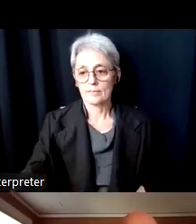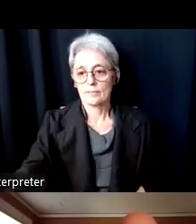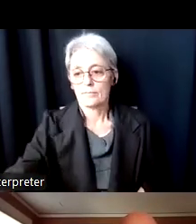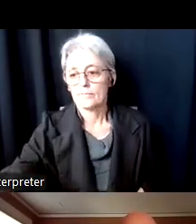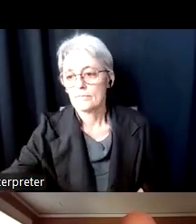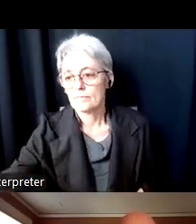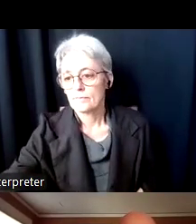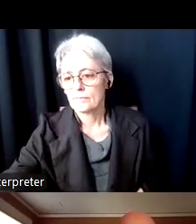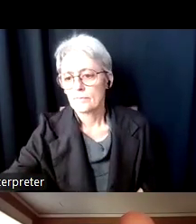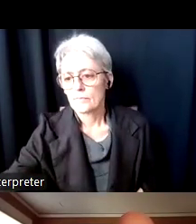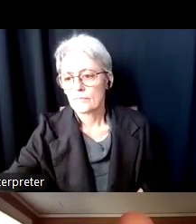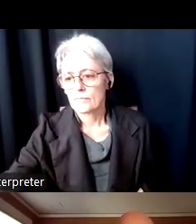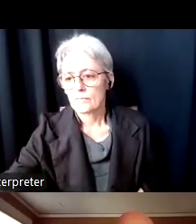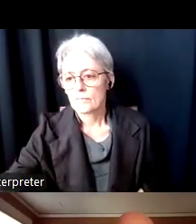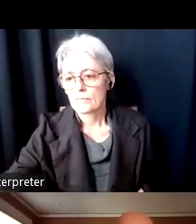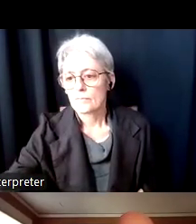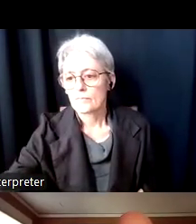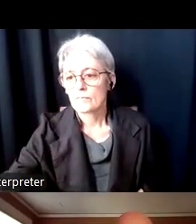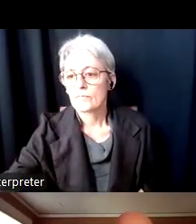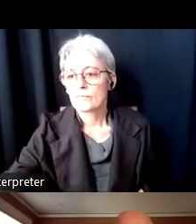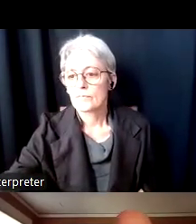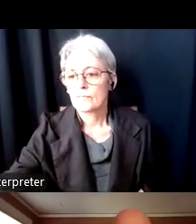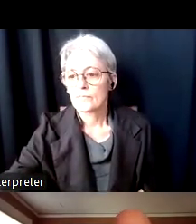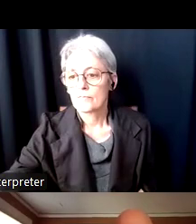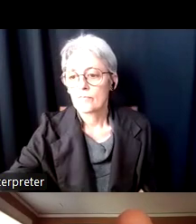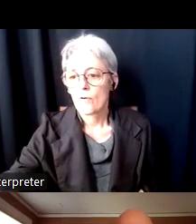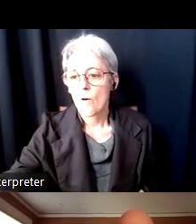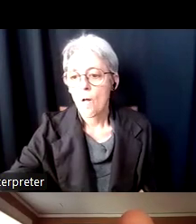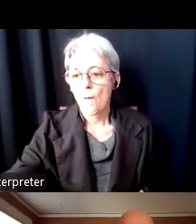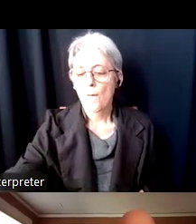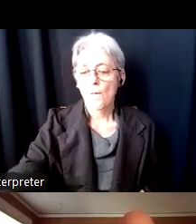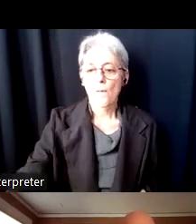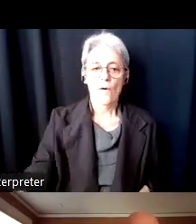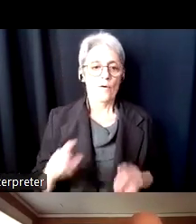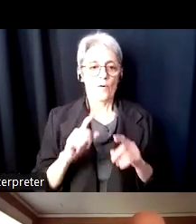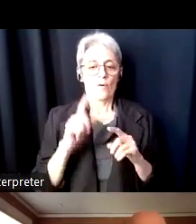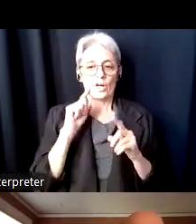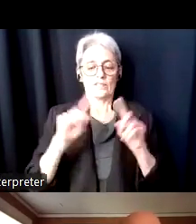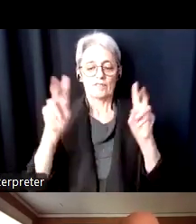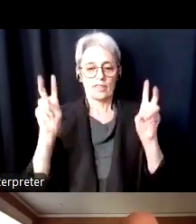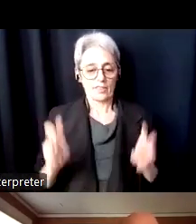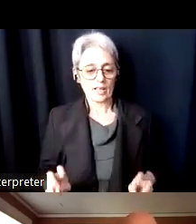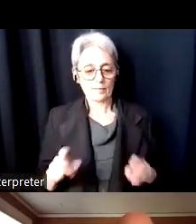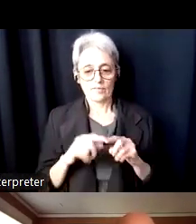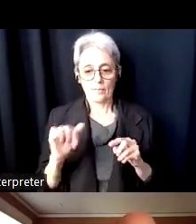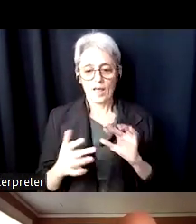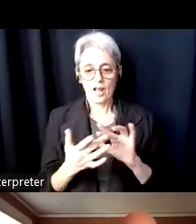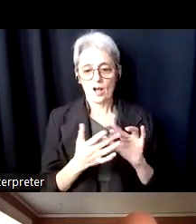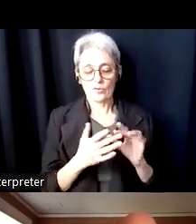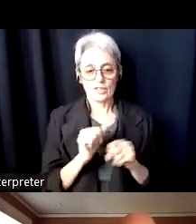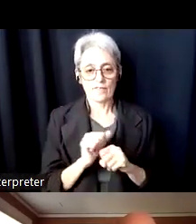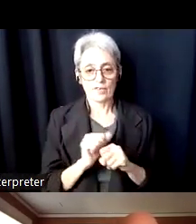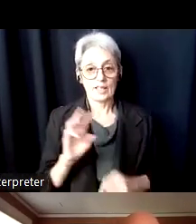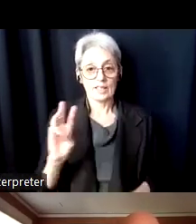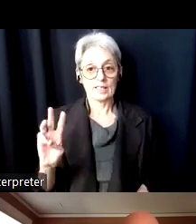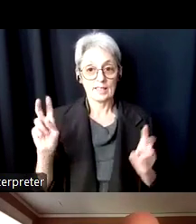In the next slide, I want to briefly go over the different themes we had heard as a result of this outreach effort. So 6 major themes had